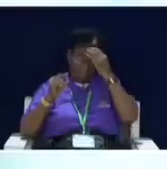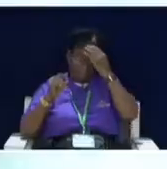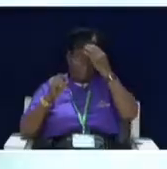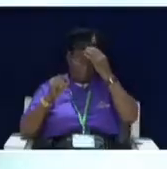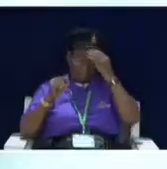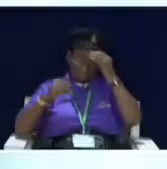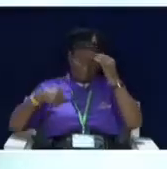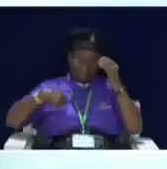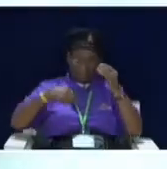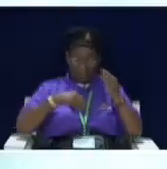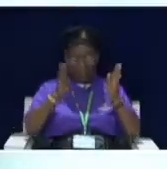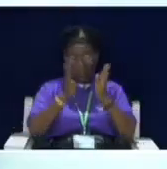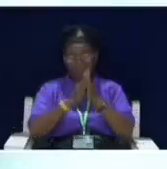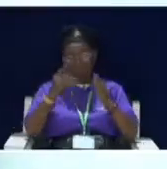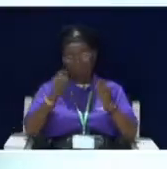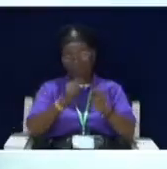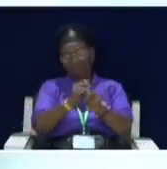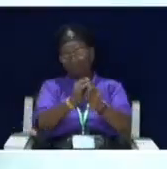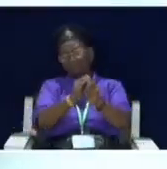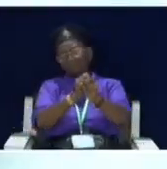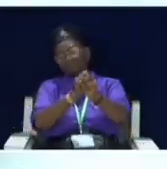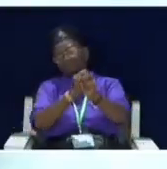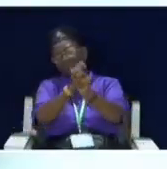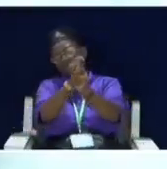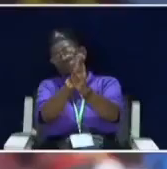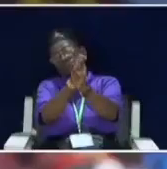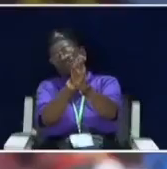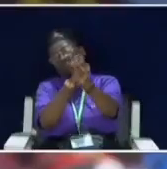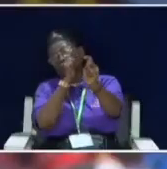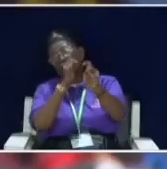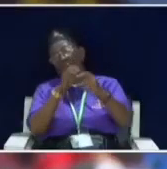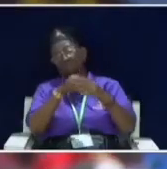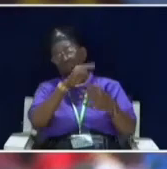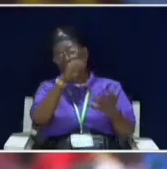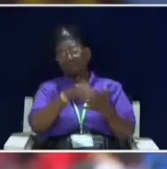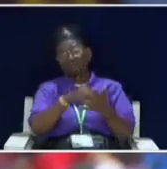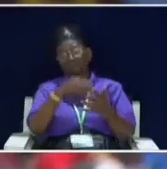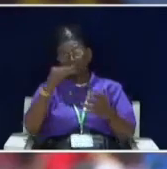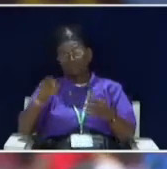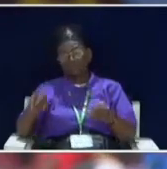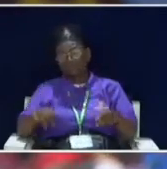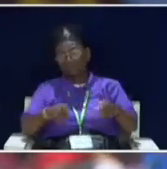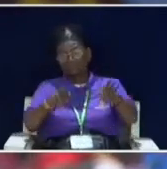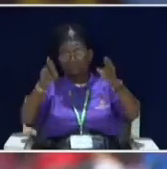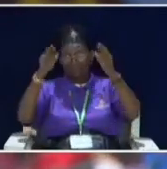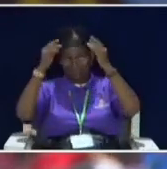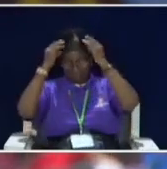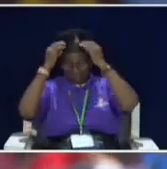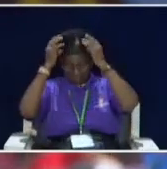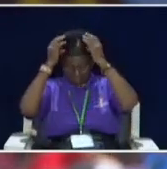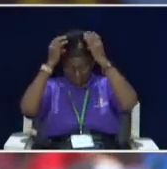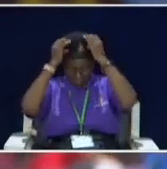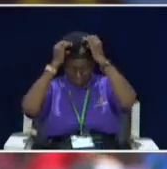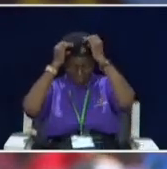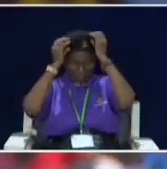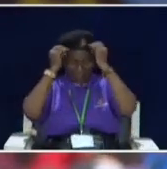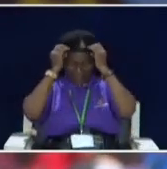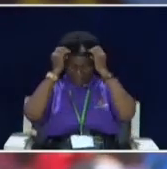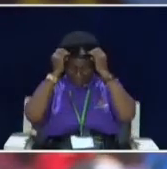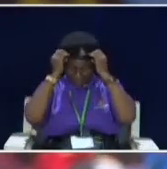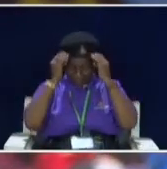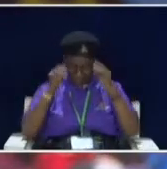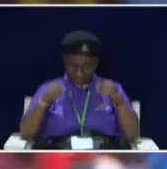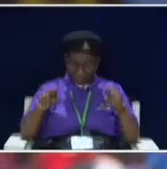met the trailer in the middle of the road. Awa pade oko ajagbe yi ni idaji agbede meji ori afara.